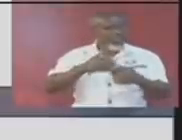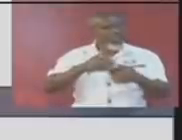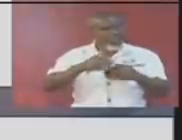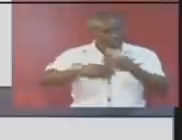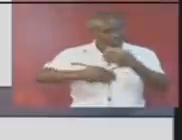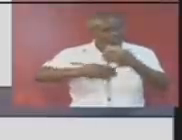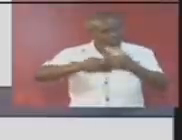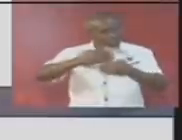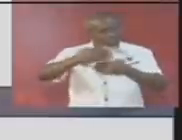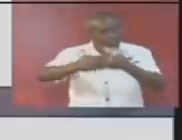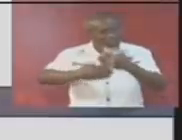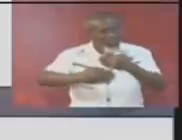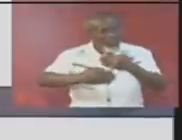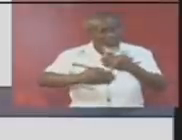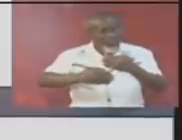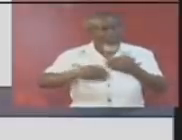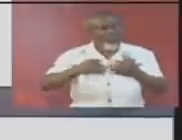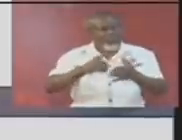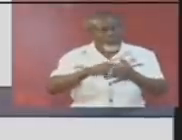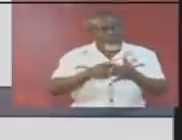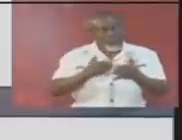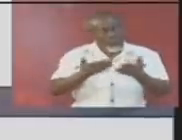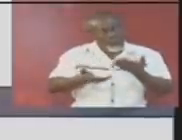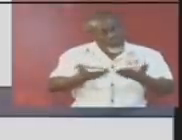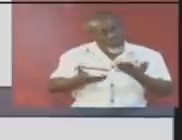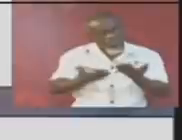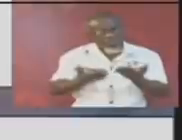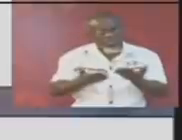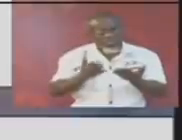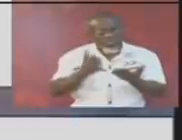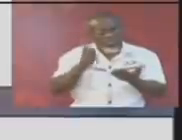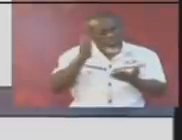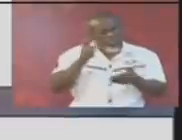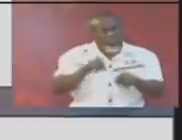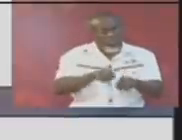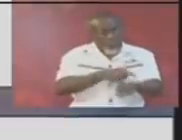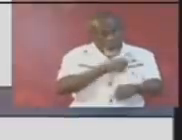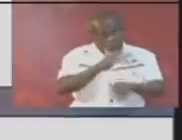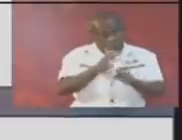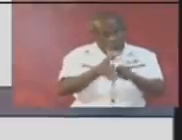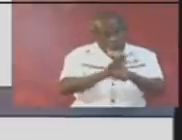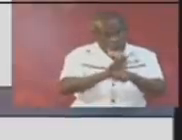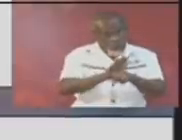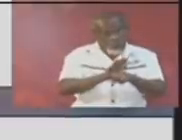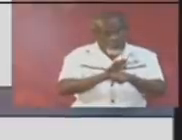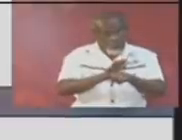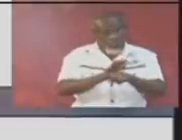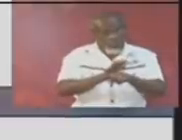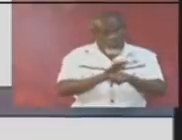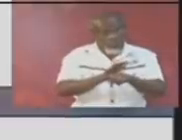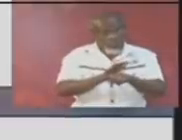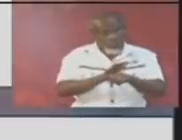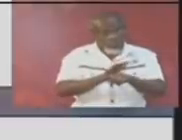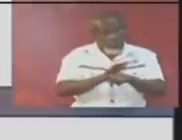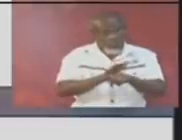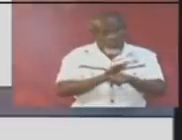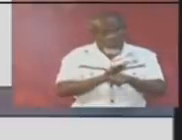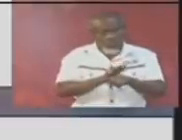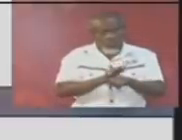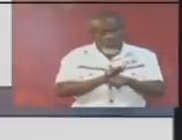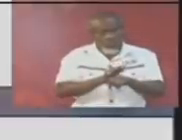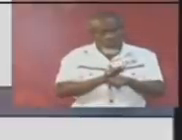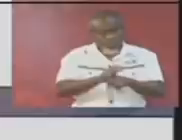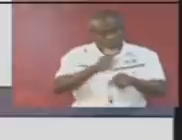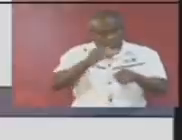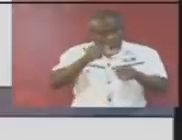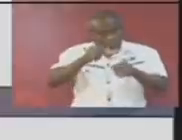of symptoms. It is always important for those patients who have recovered from COVID-19 to continue to adhere to the